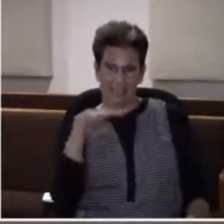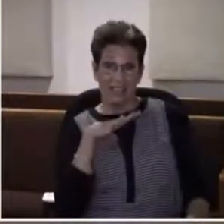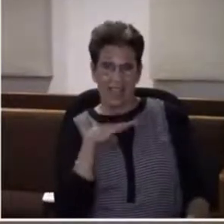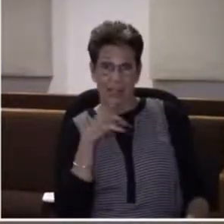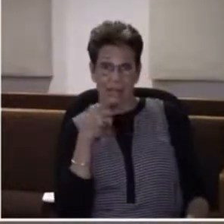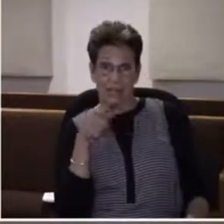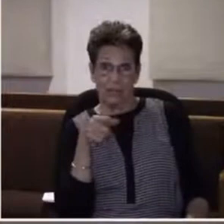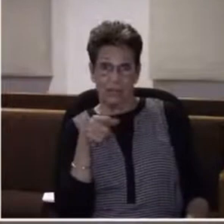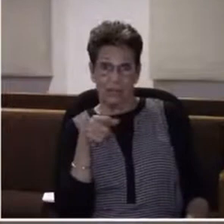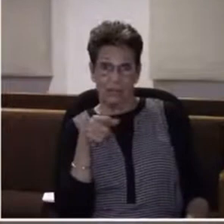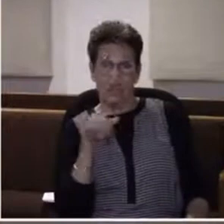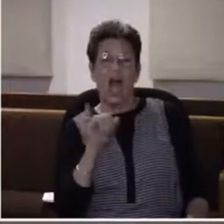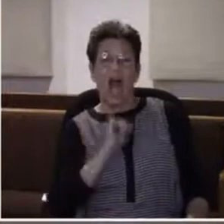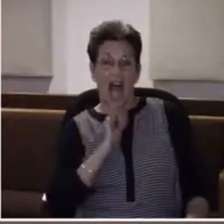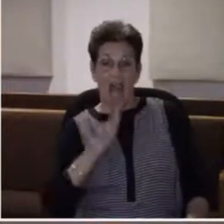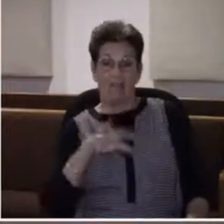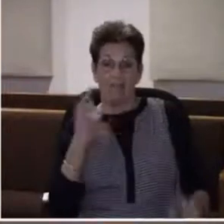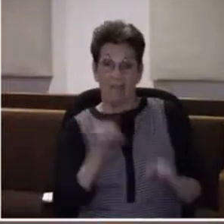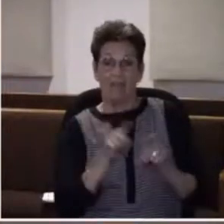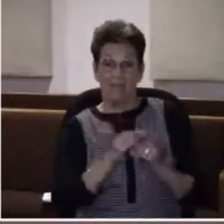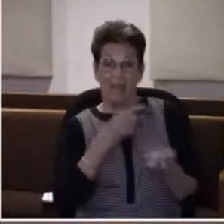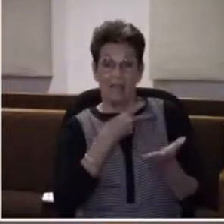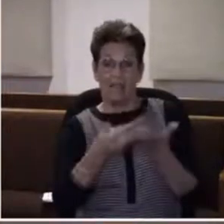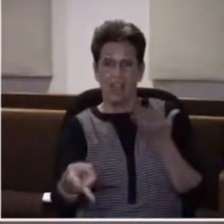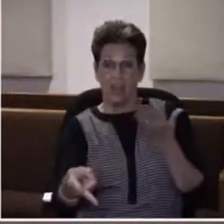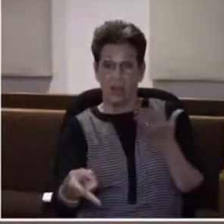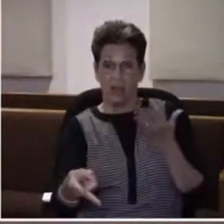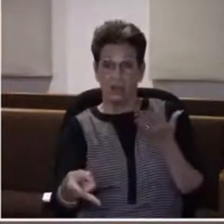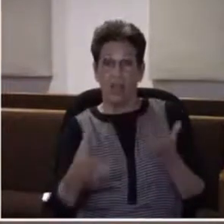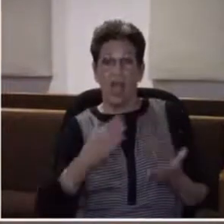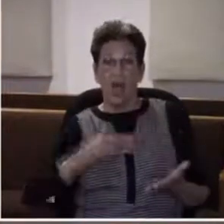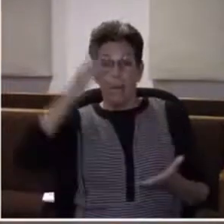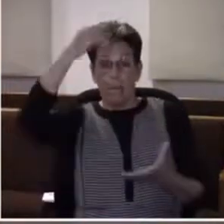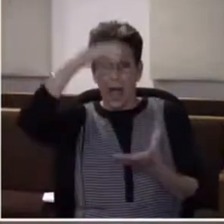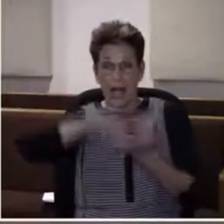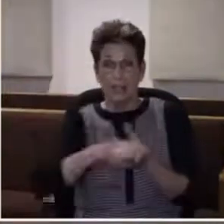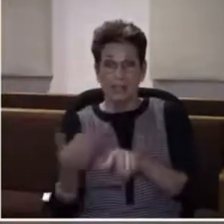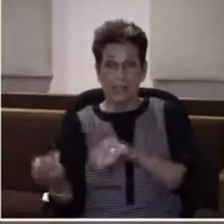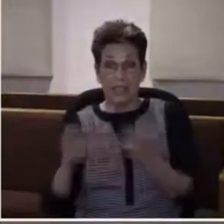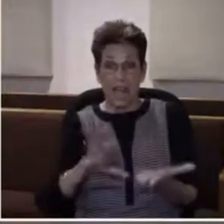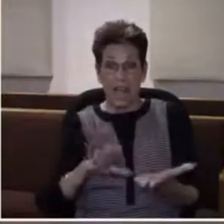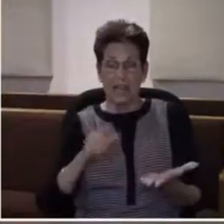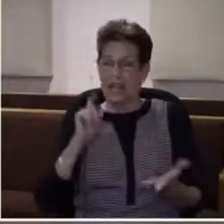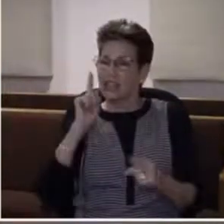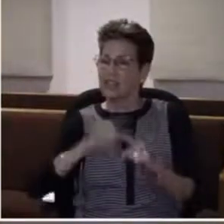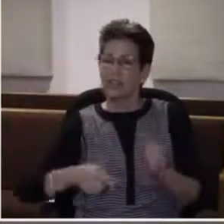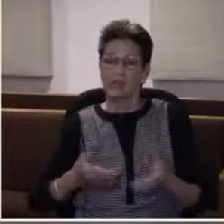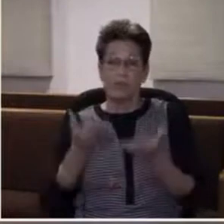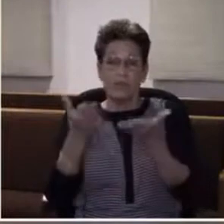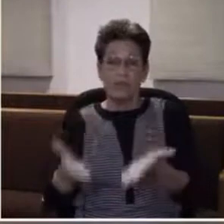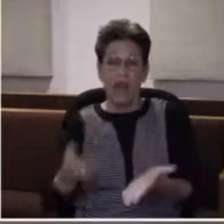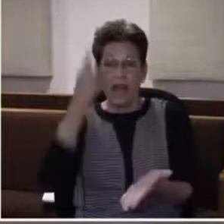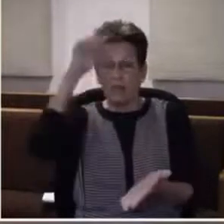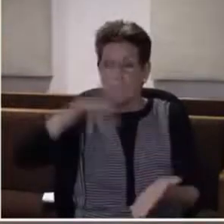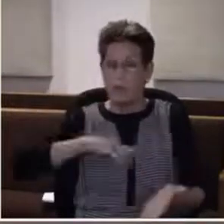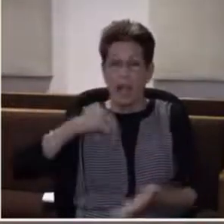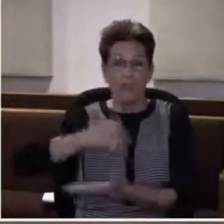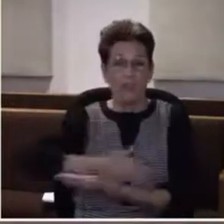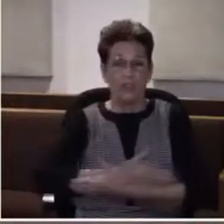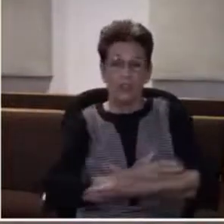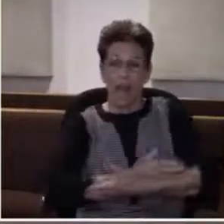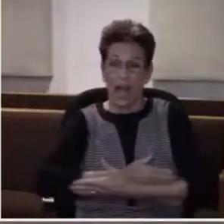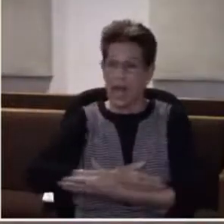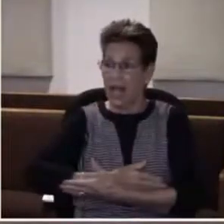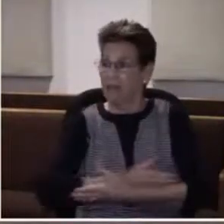I felt like a failure. My husband died. I couldn't provide for my child. I'm about to lose my home. I